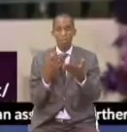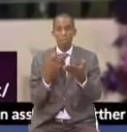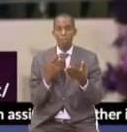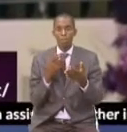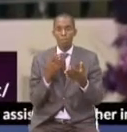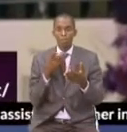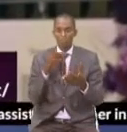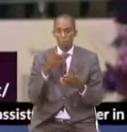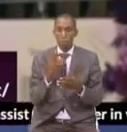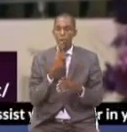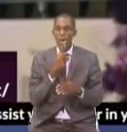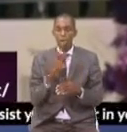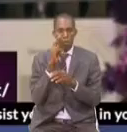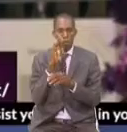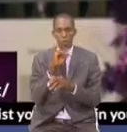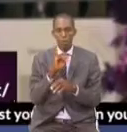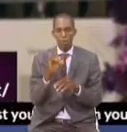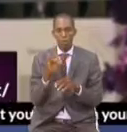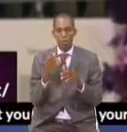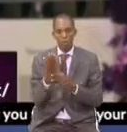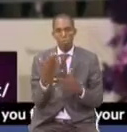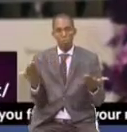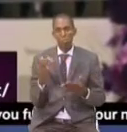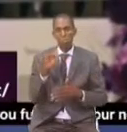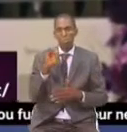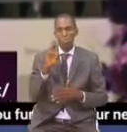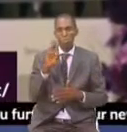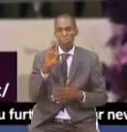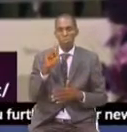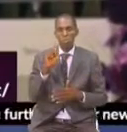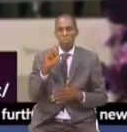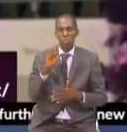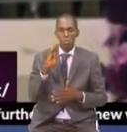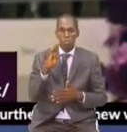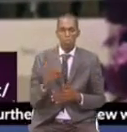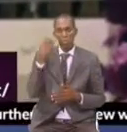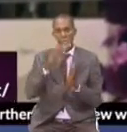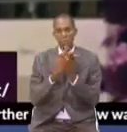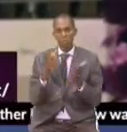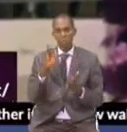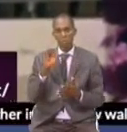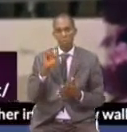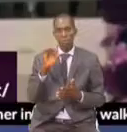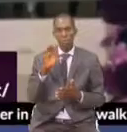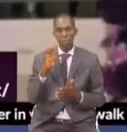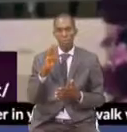letters. And at the same time, their phone numbers.